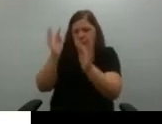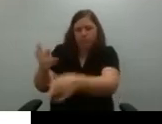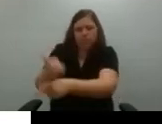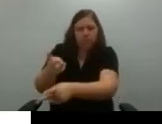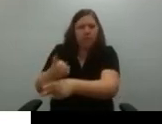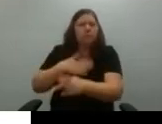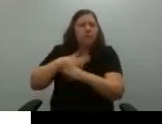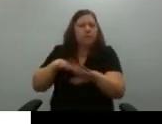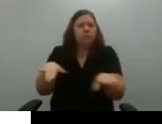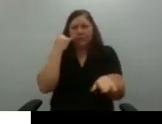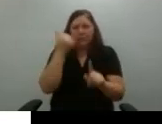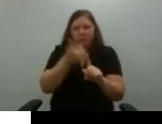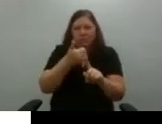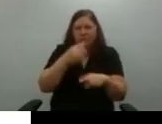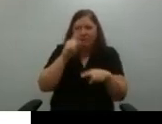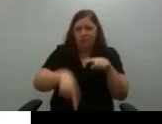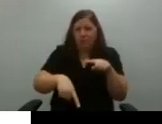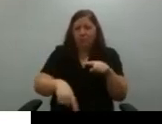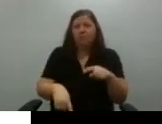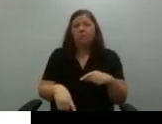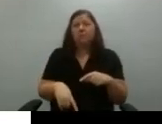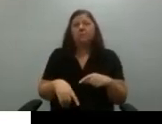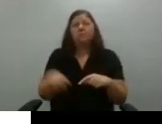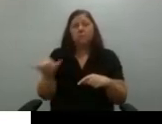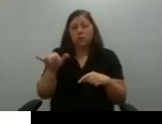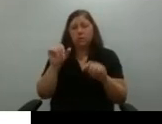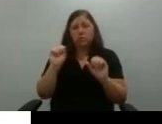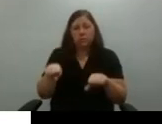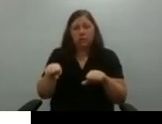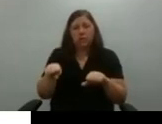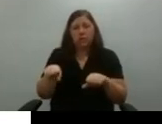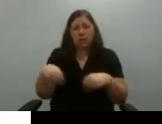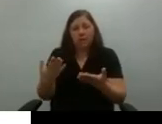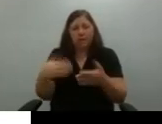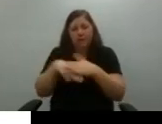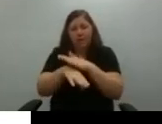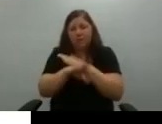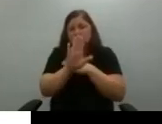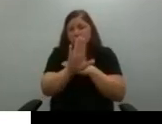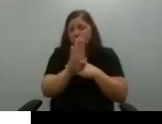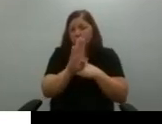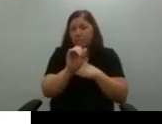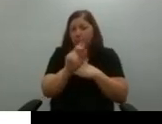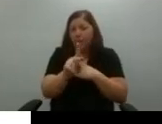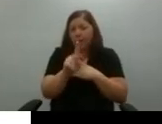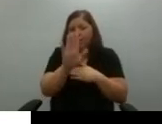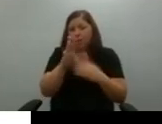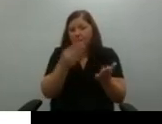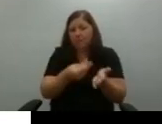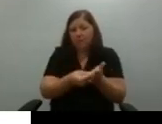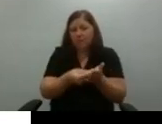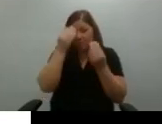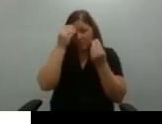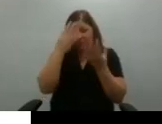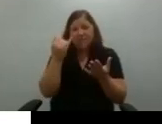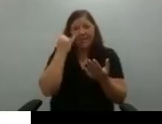can also designate a person who has access to your bank account and your financial information just in case you need